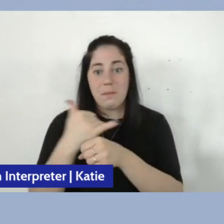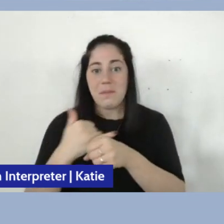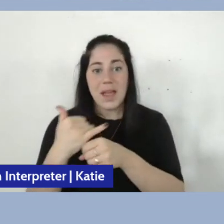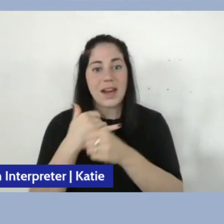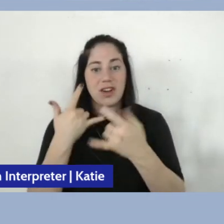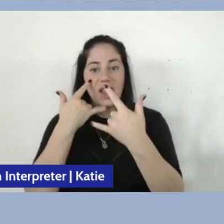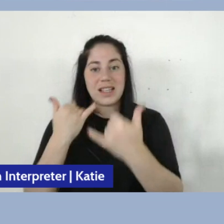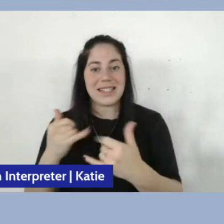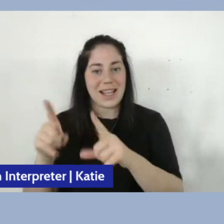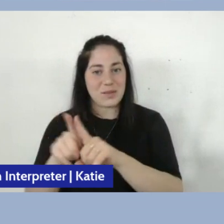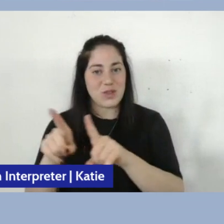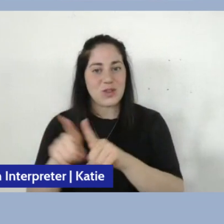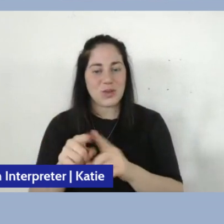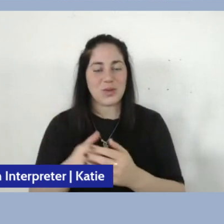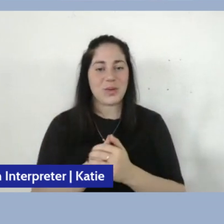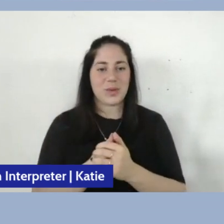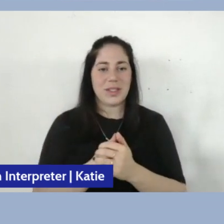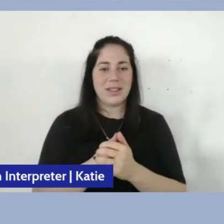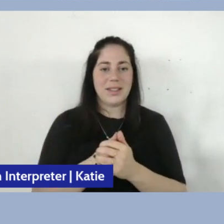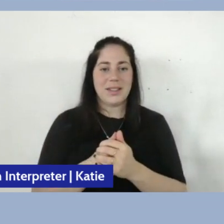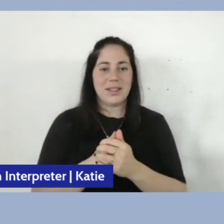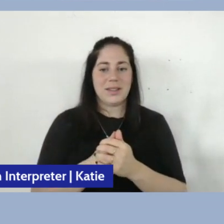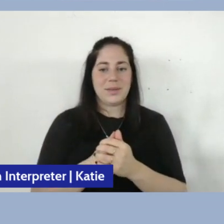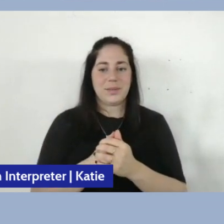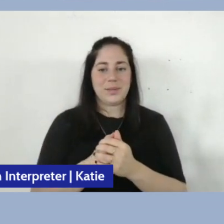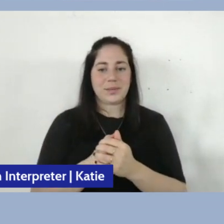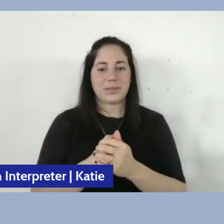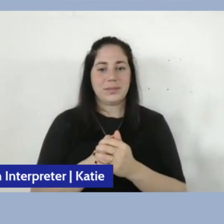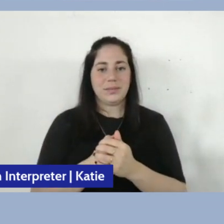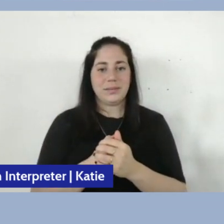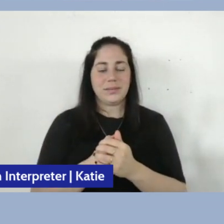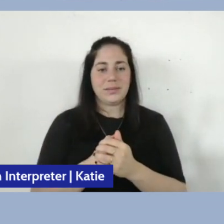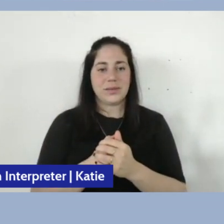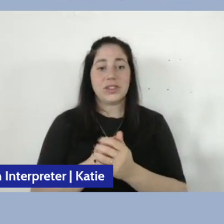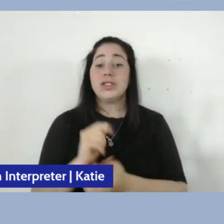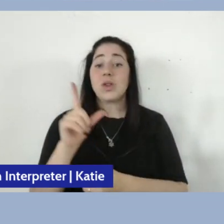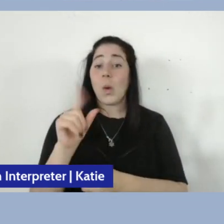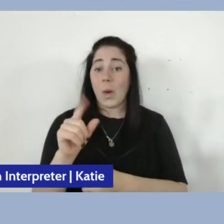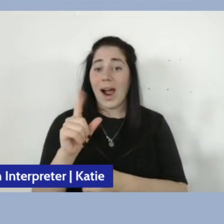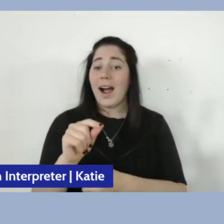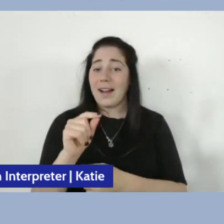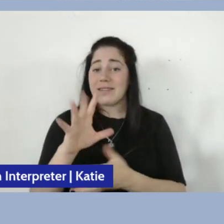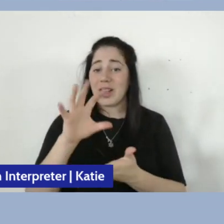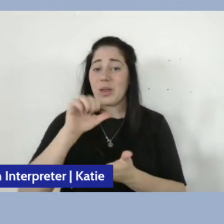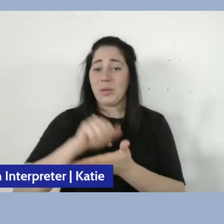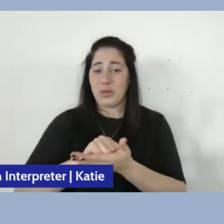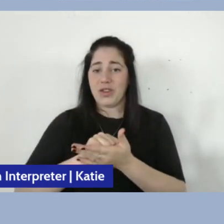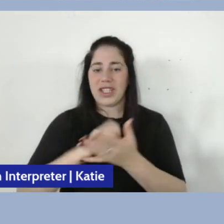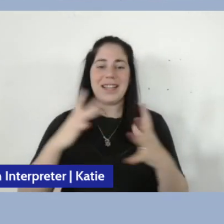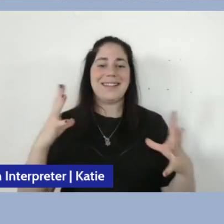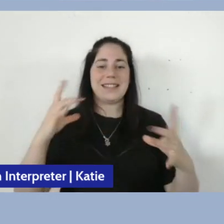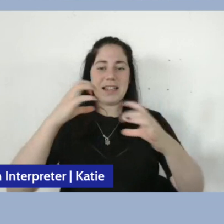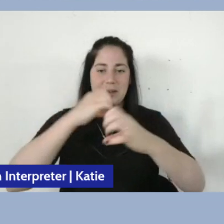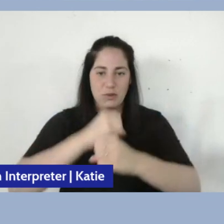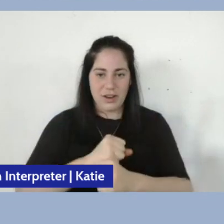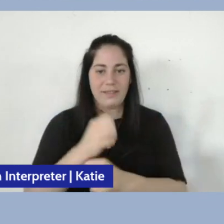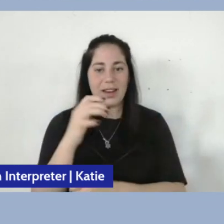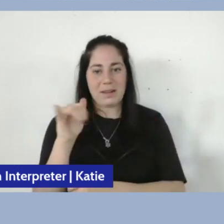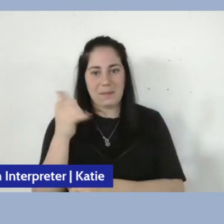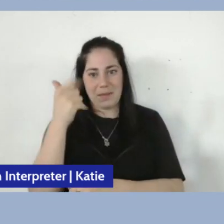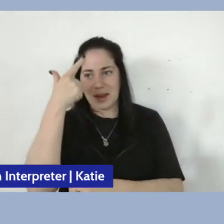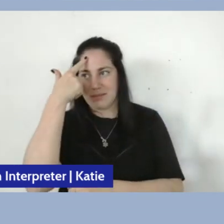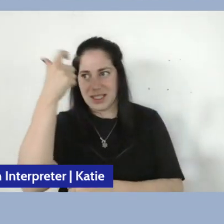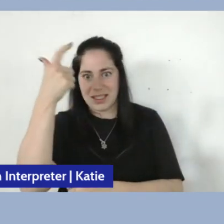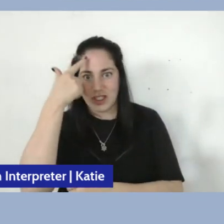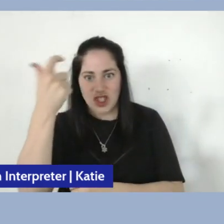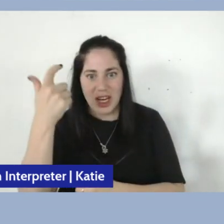think that interpreters can, if they do, this is where at the debriefing, they may be able to suggest that, or